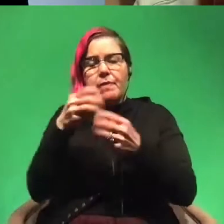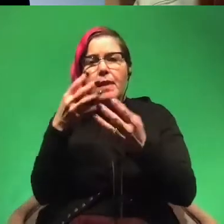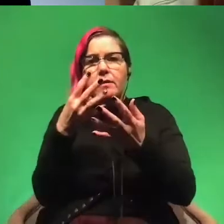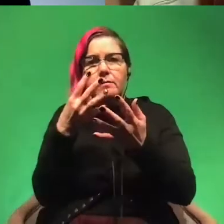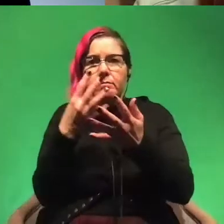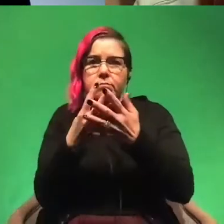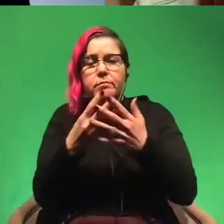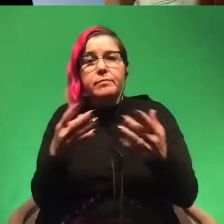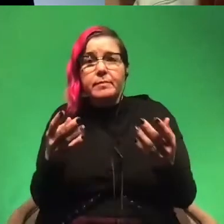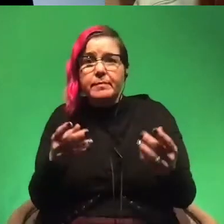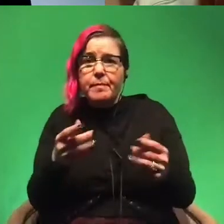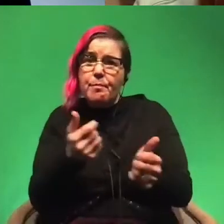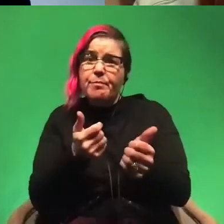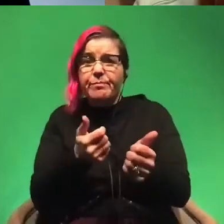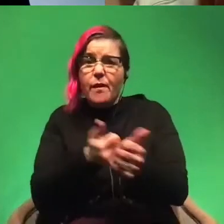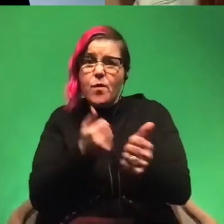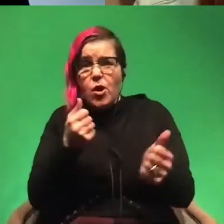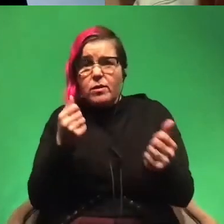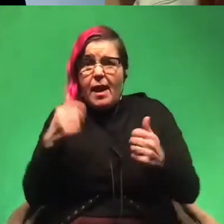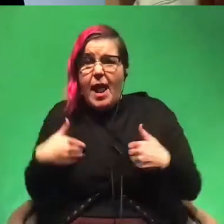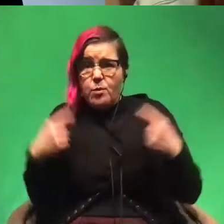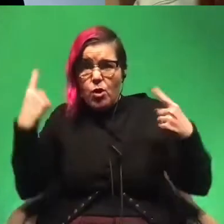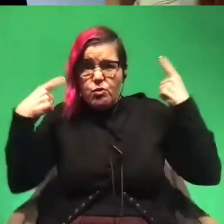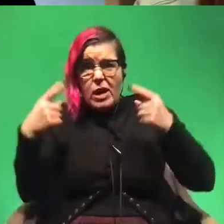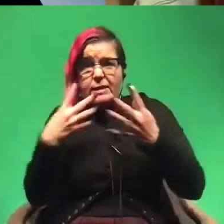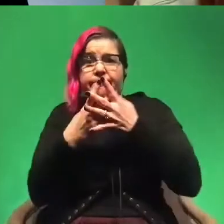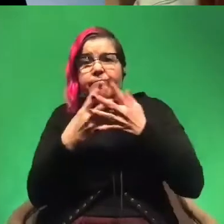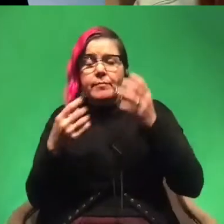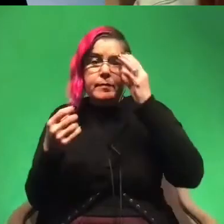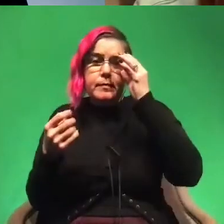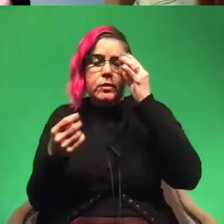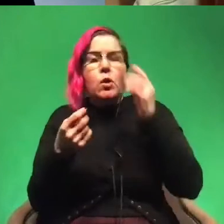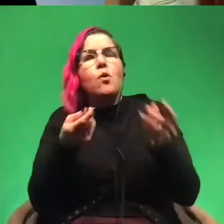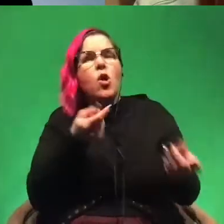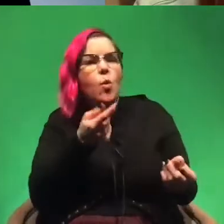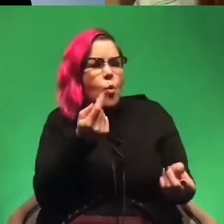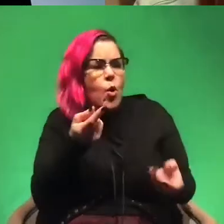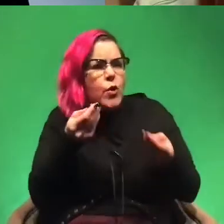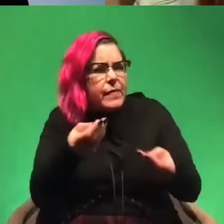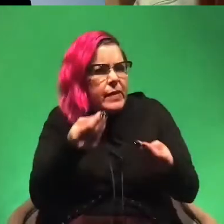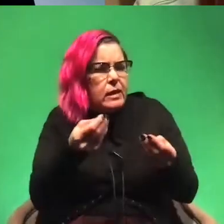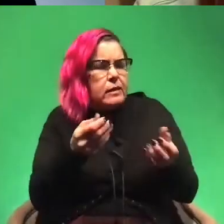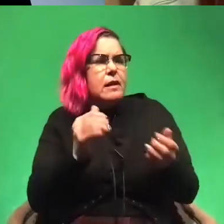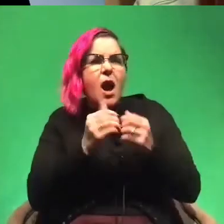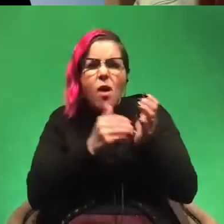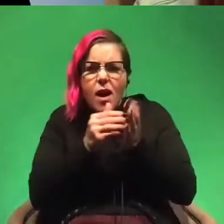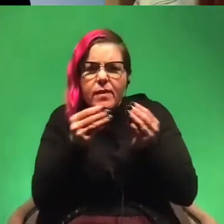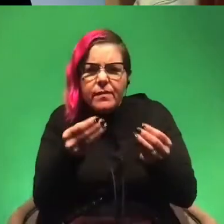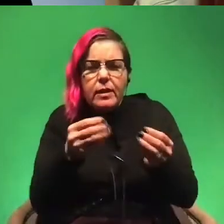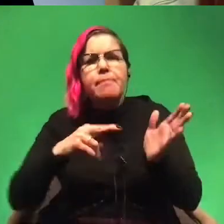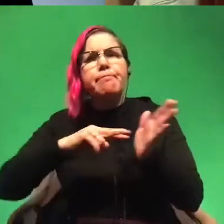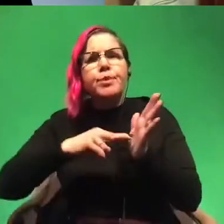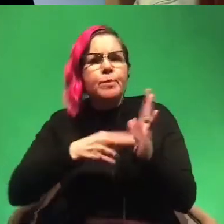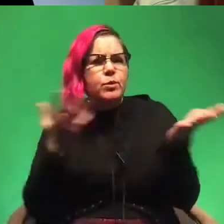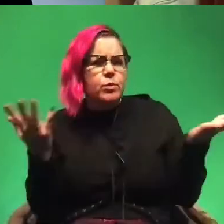going stir crazy. And so in that case, you know, what I would say that you should look for is like, what are they being fed? How often are they being fed? And what is the purpose? Do they